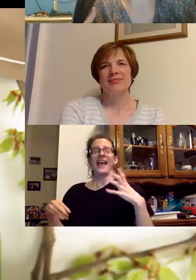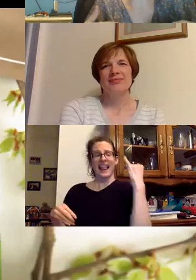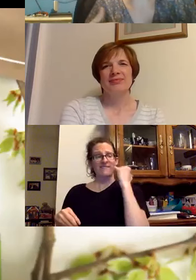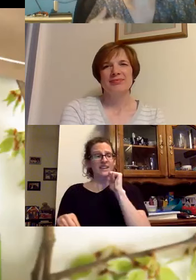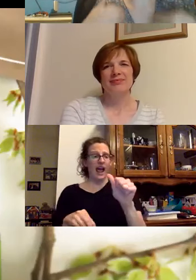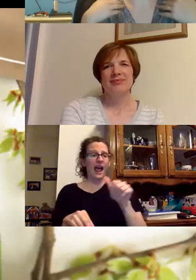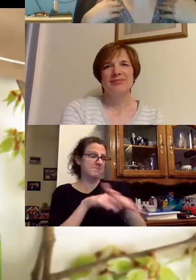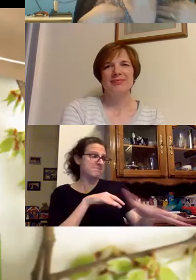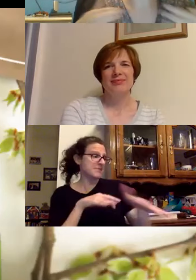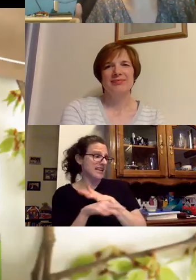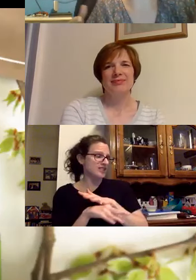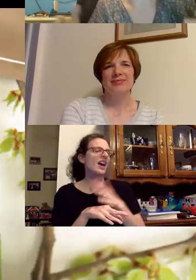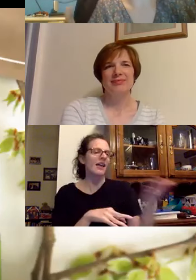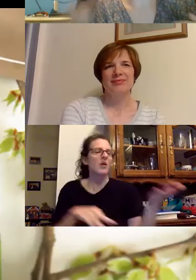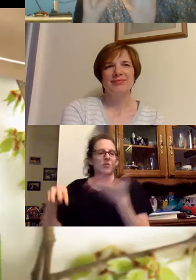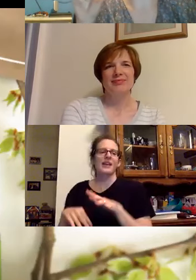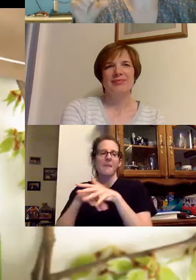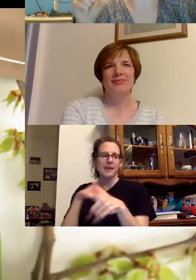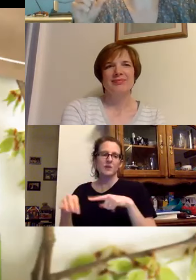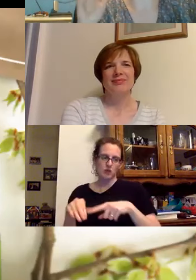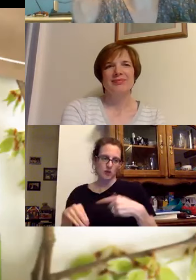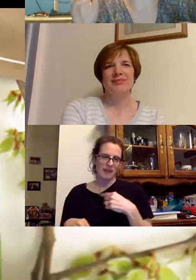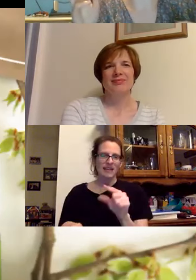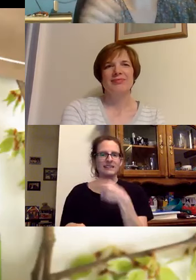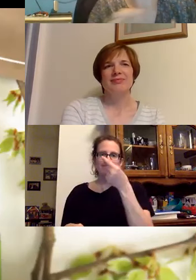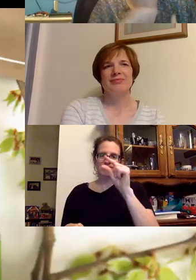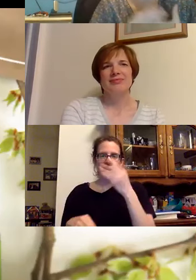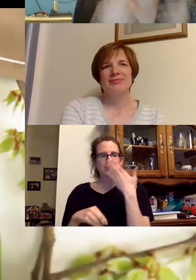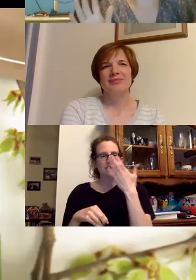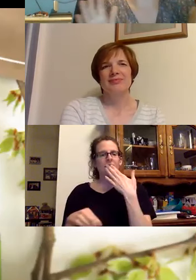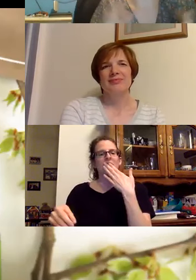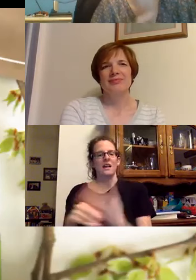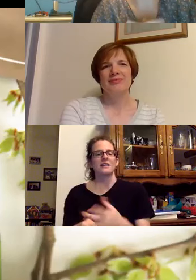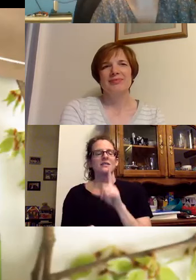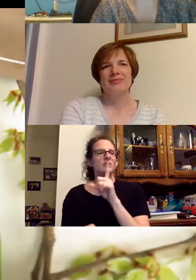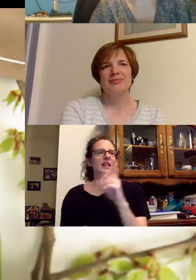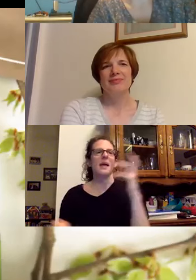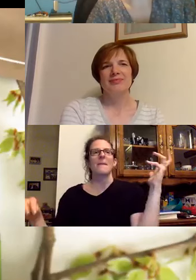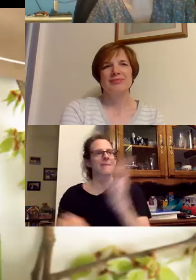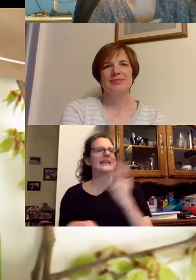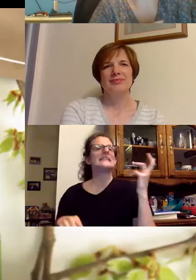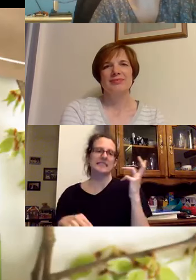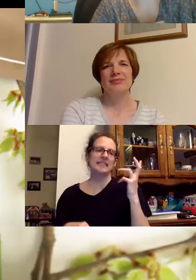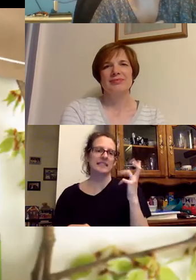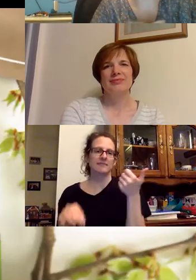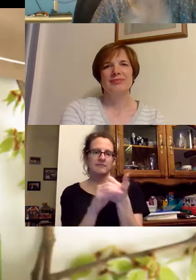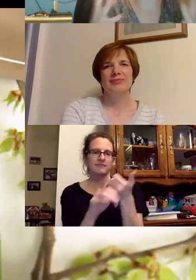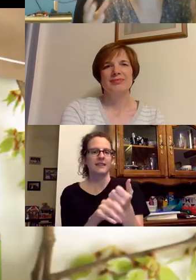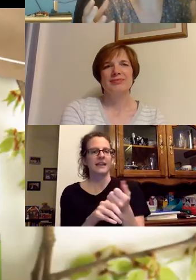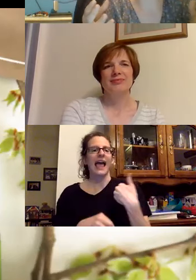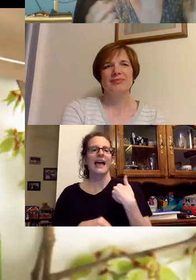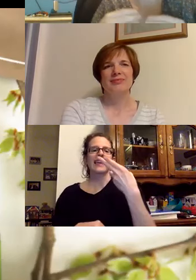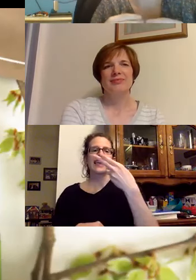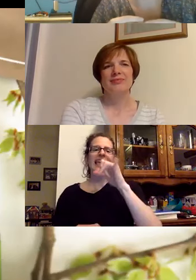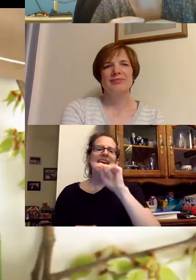bring the beach to me, and it's going to be through this little bottle of Stress Away. It's absolutely amazing. It's got a hint of